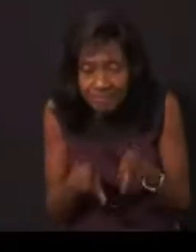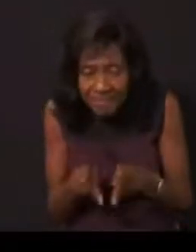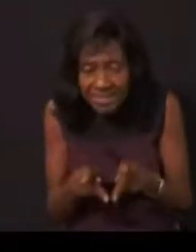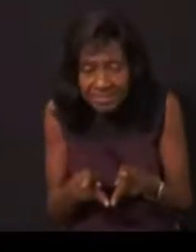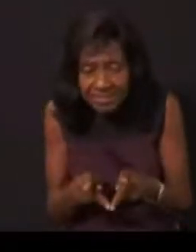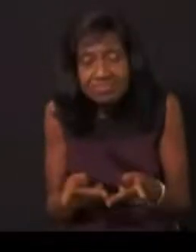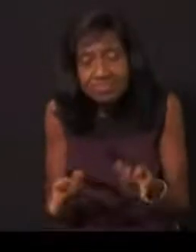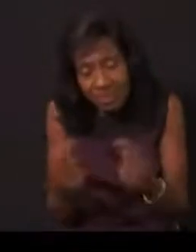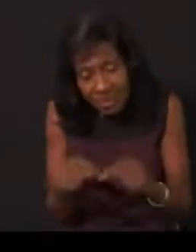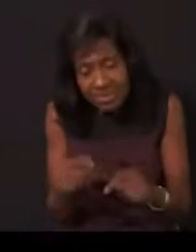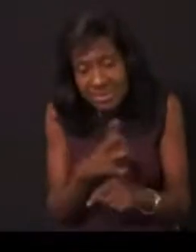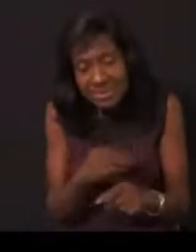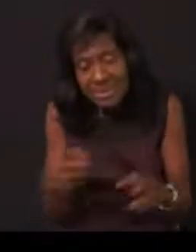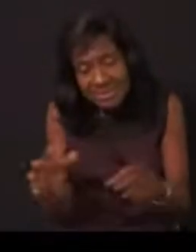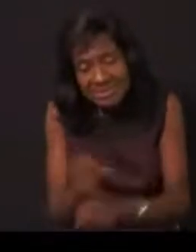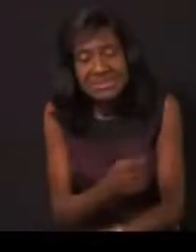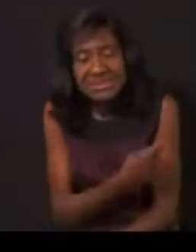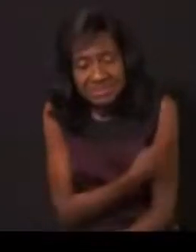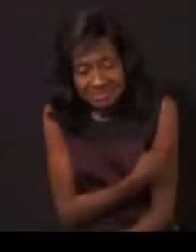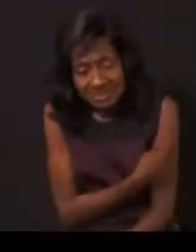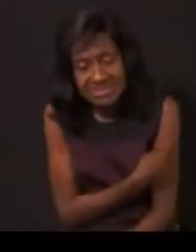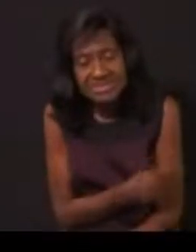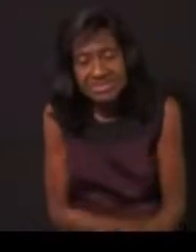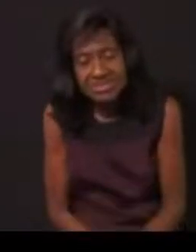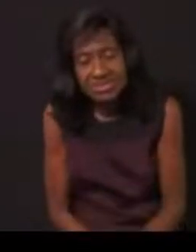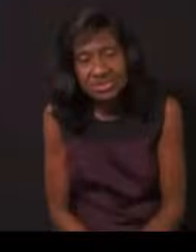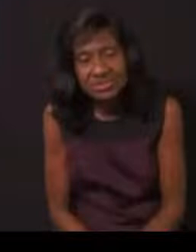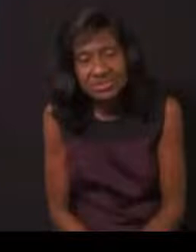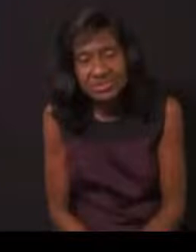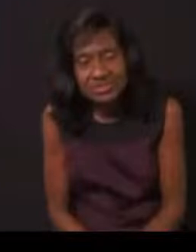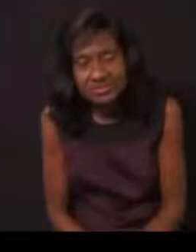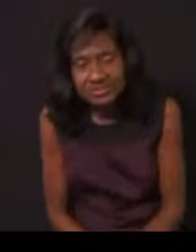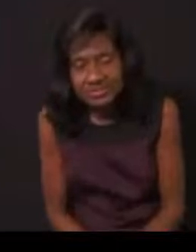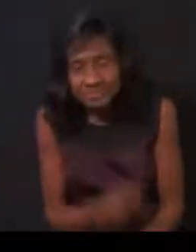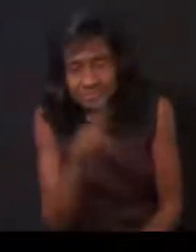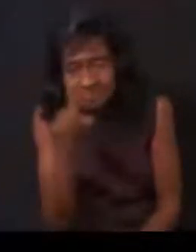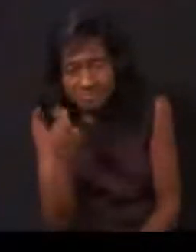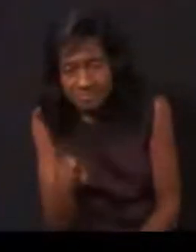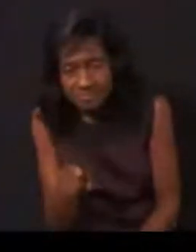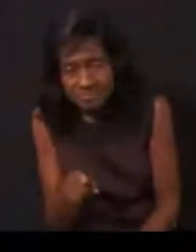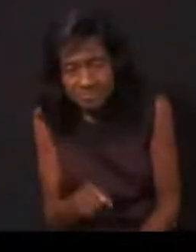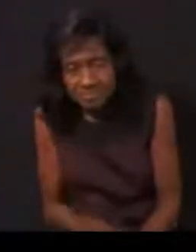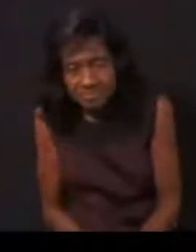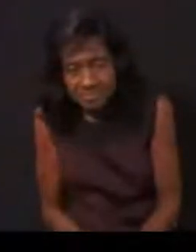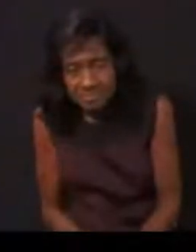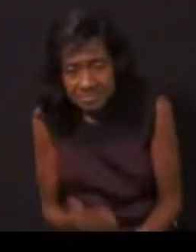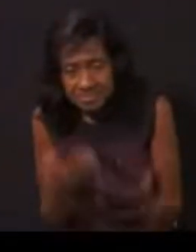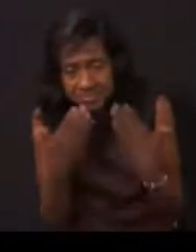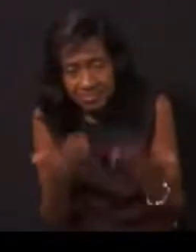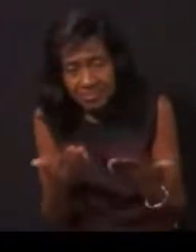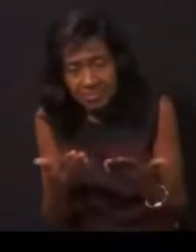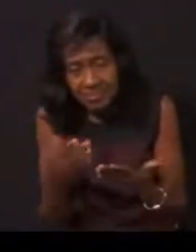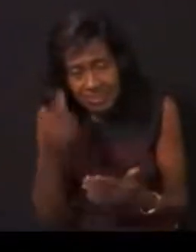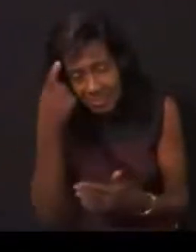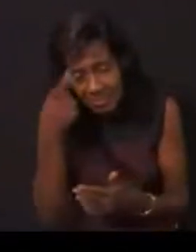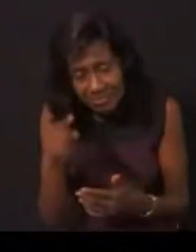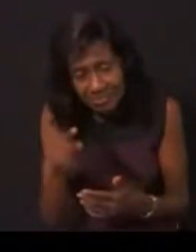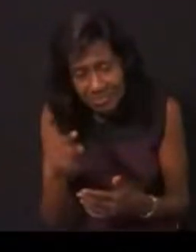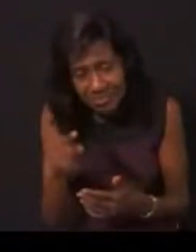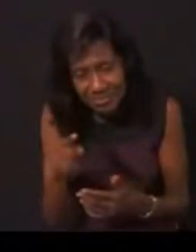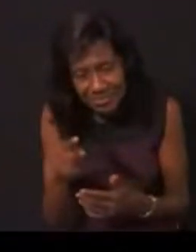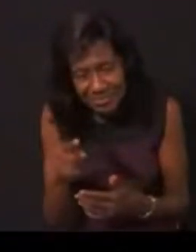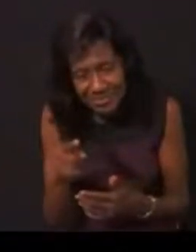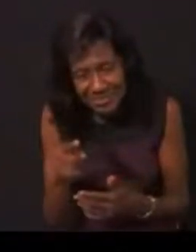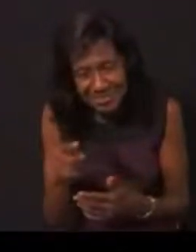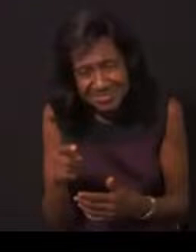for stepping up to the plate and doing that. Thank you. Before I go to the Premier, I just want to thank you for advising of my age group that I can now go and